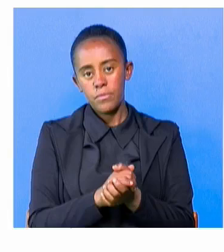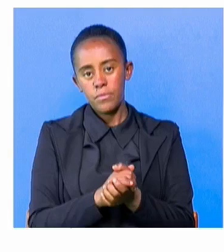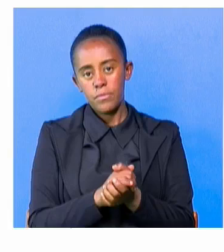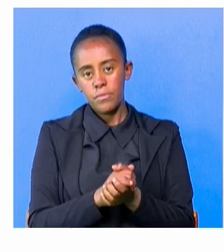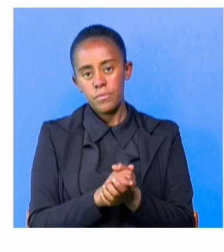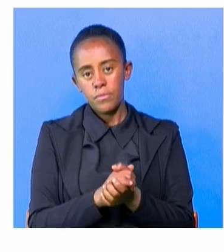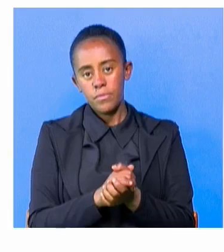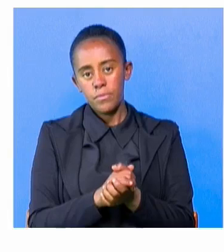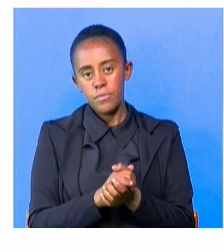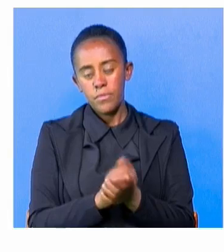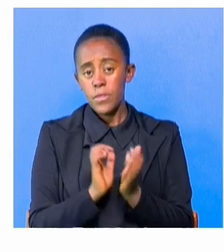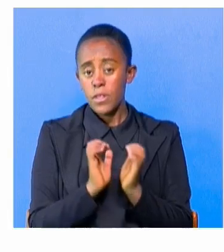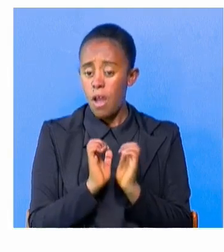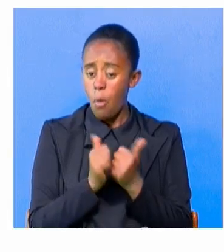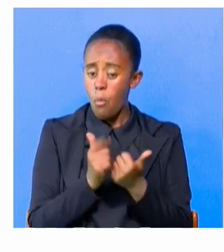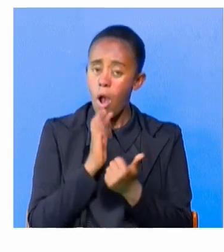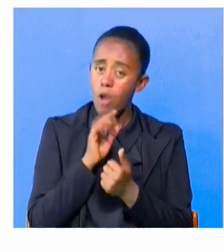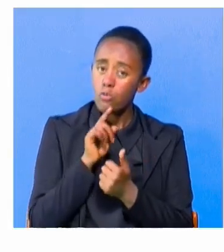Dr.